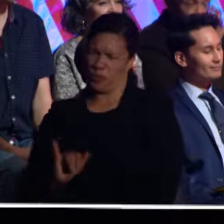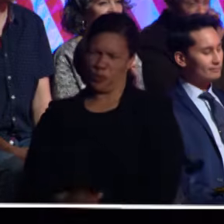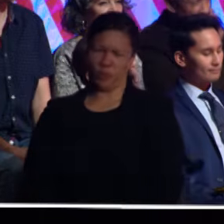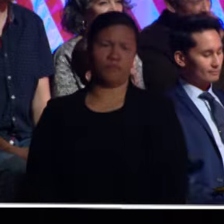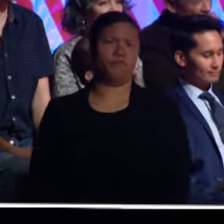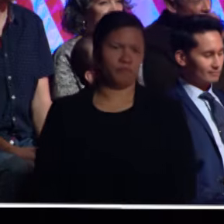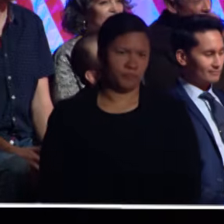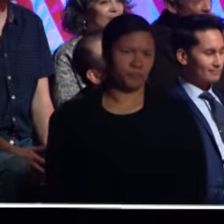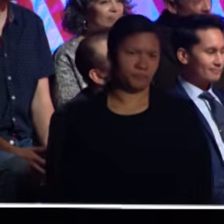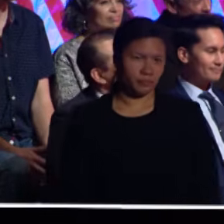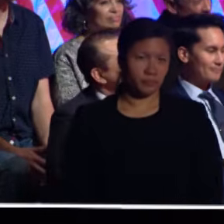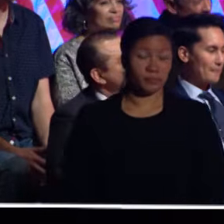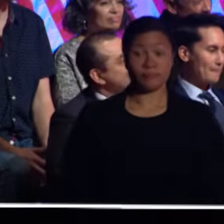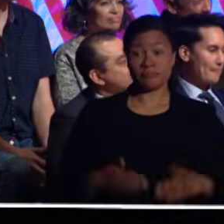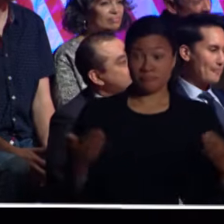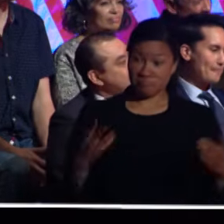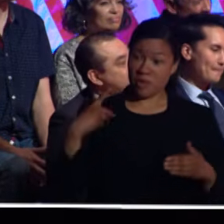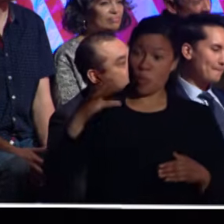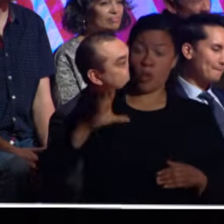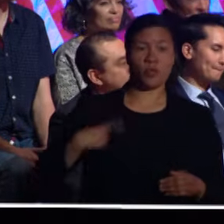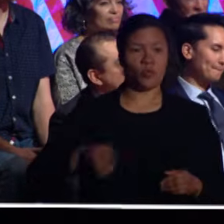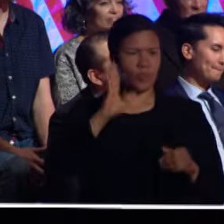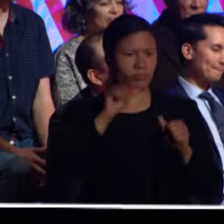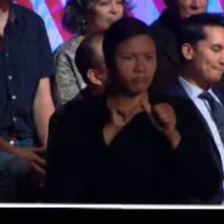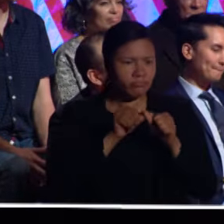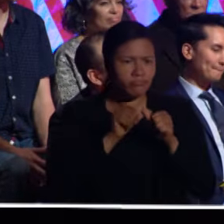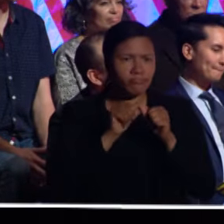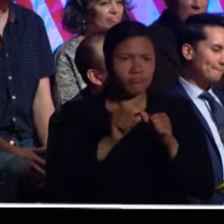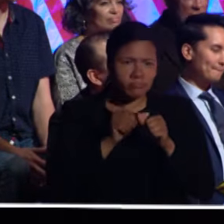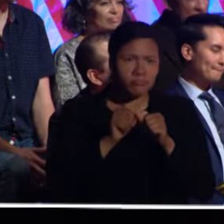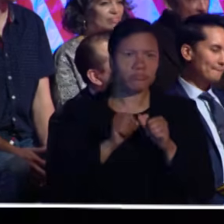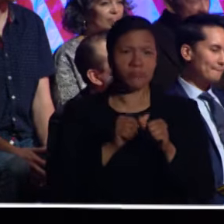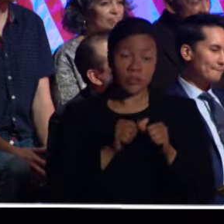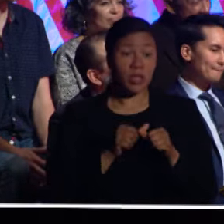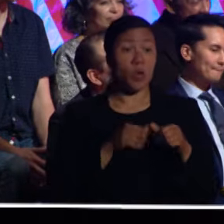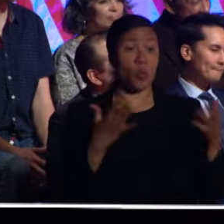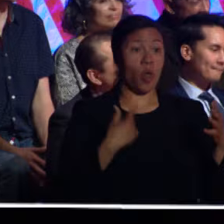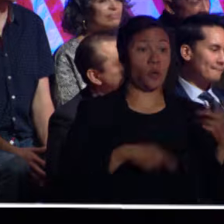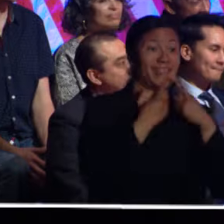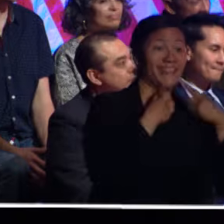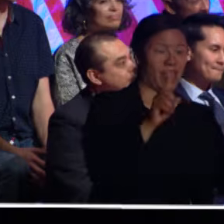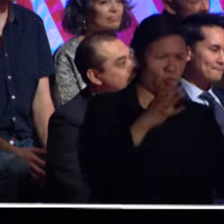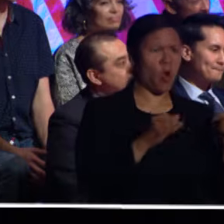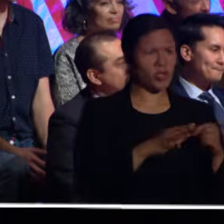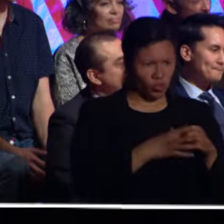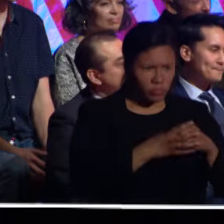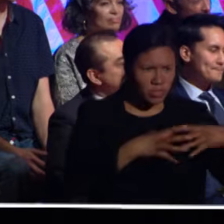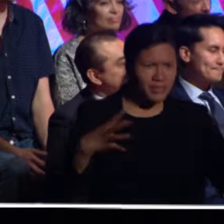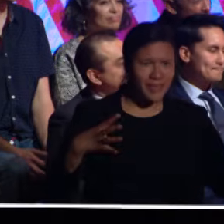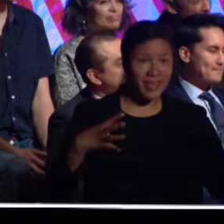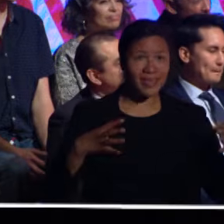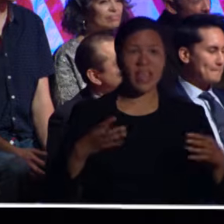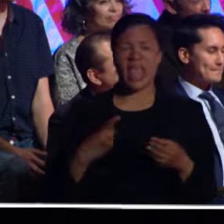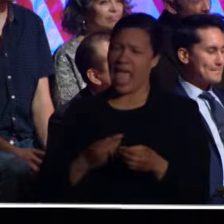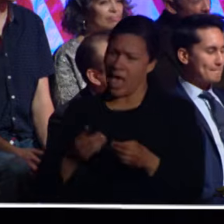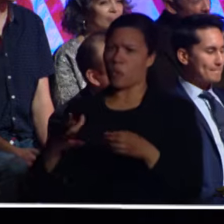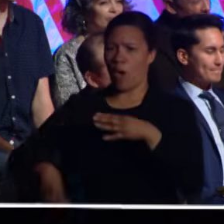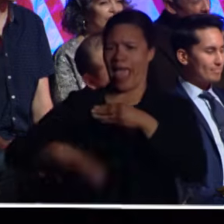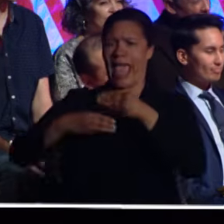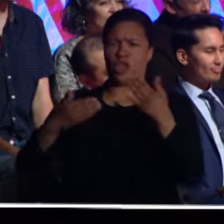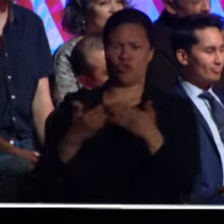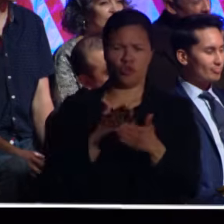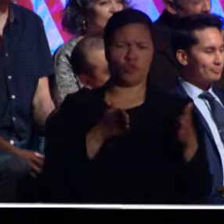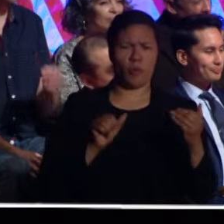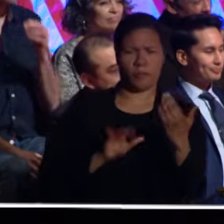we're going to keep building on our successes and pushing for what we believe in other ways too. We are looking